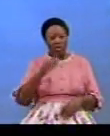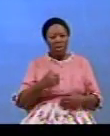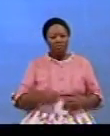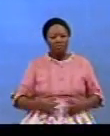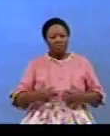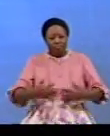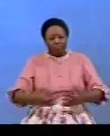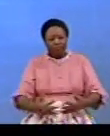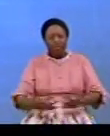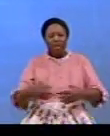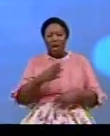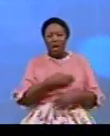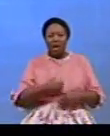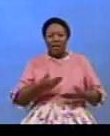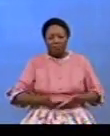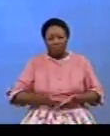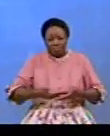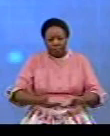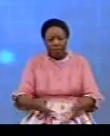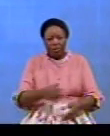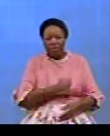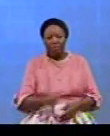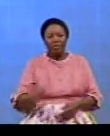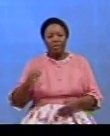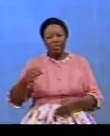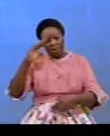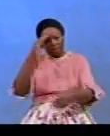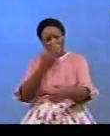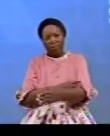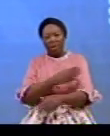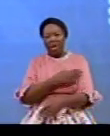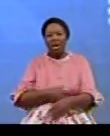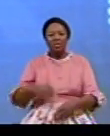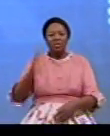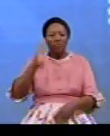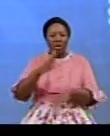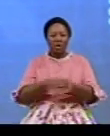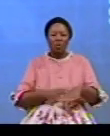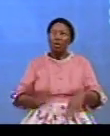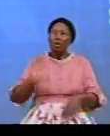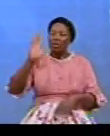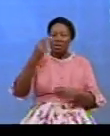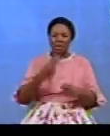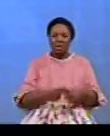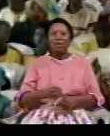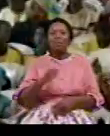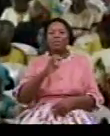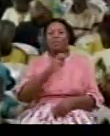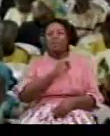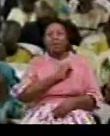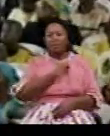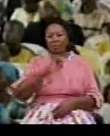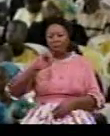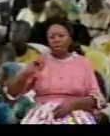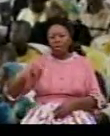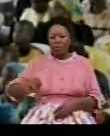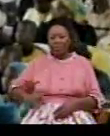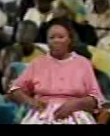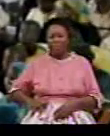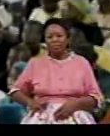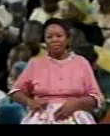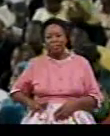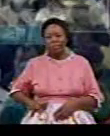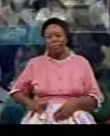think about sin. But when we're saved, when we're born again, when the Redeemer,